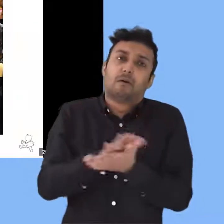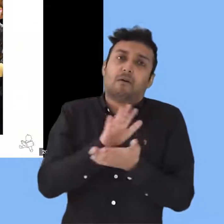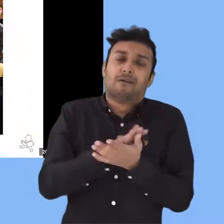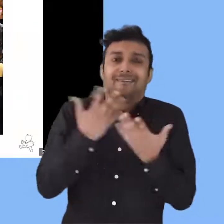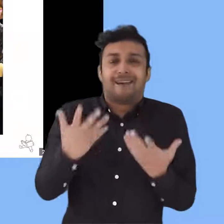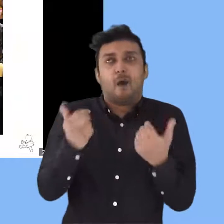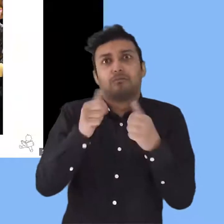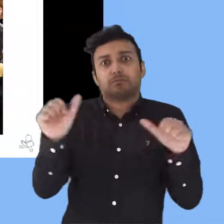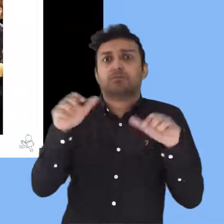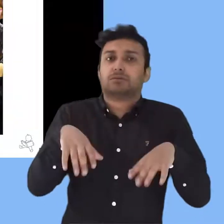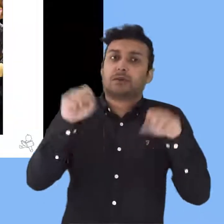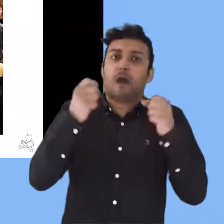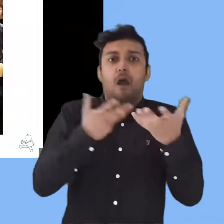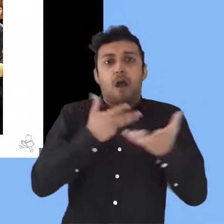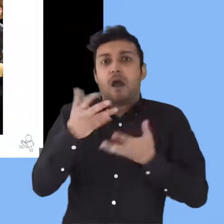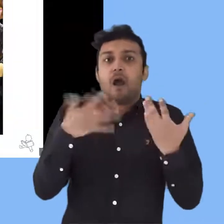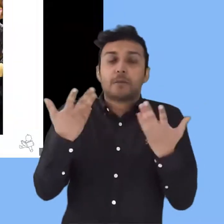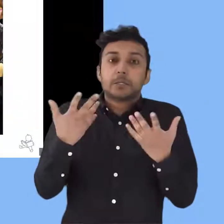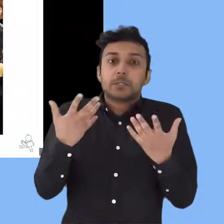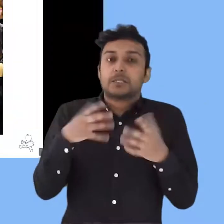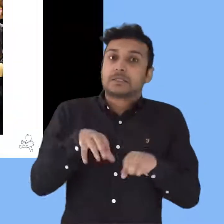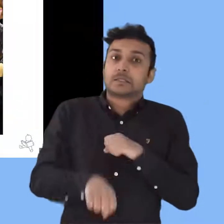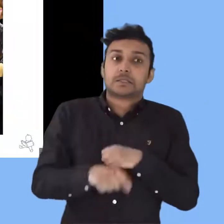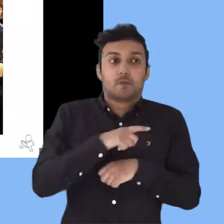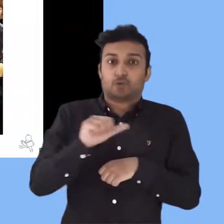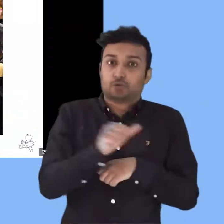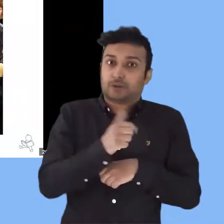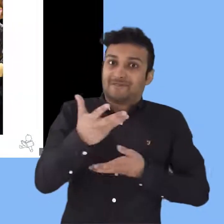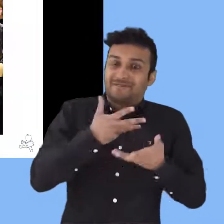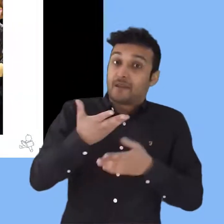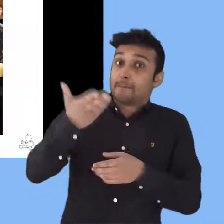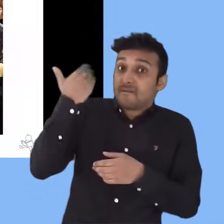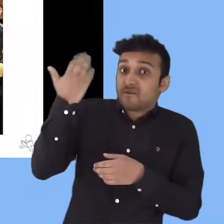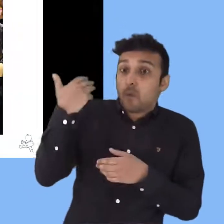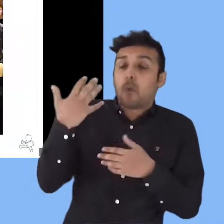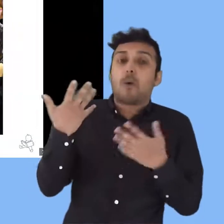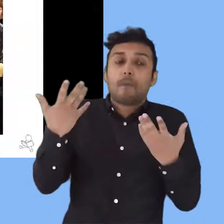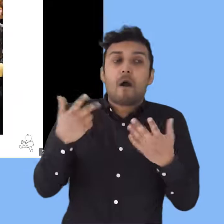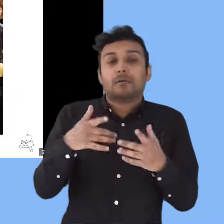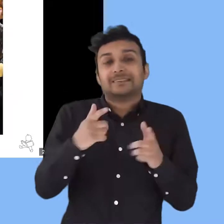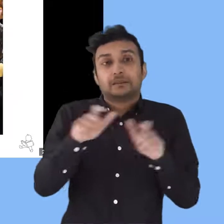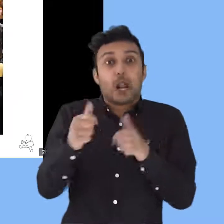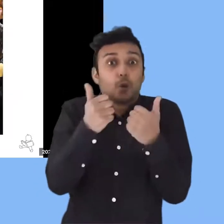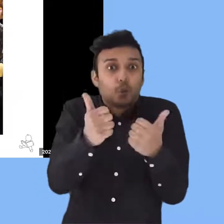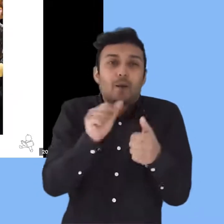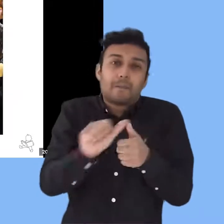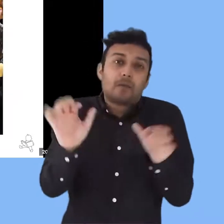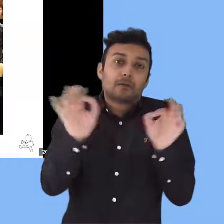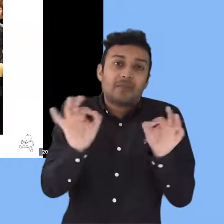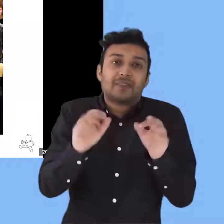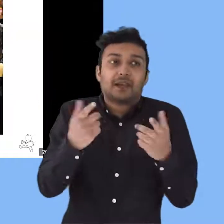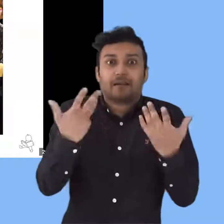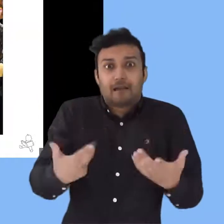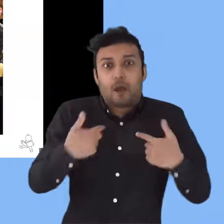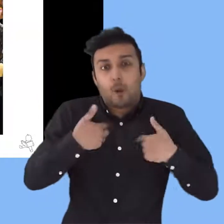that we weren't having them earlier, but I am hopeful that there'll be some real good that's coming out of this current moment and the real renewed interest